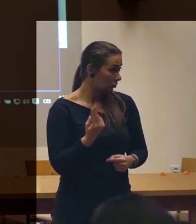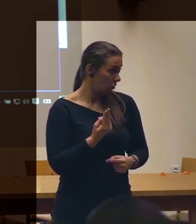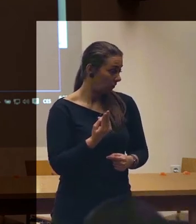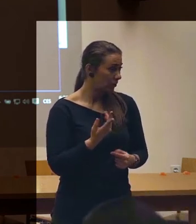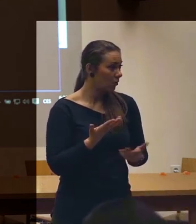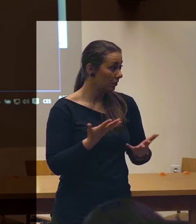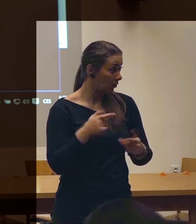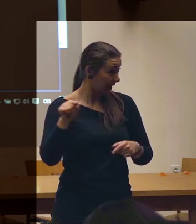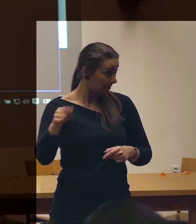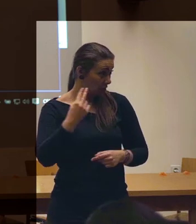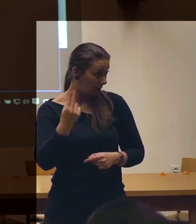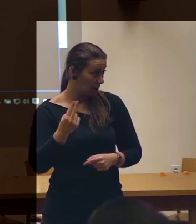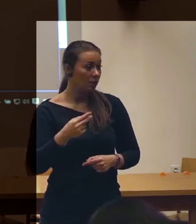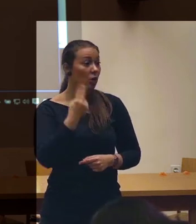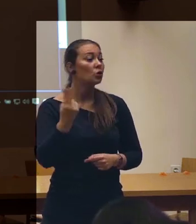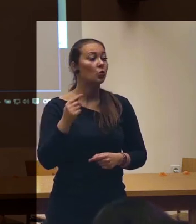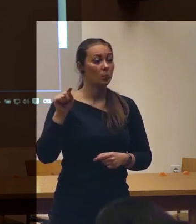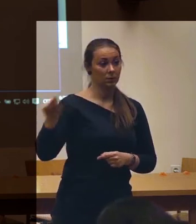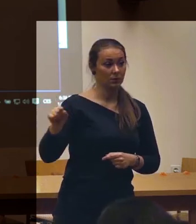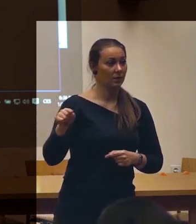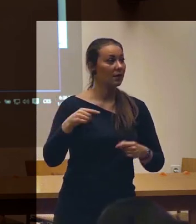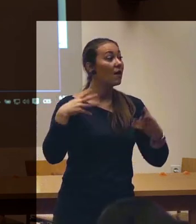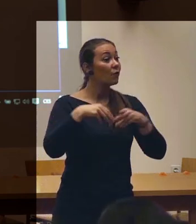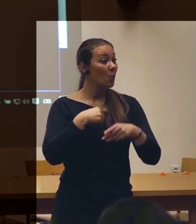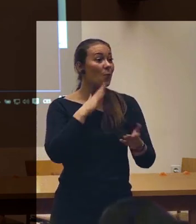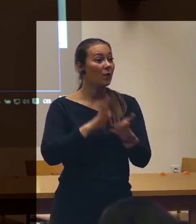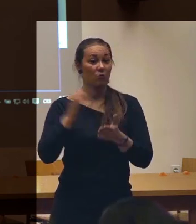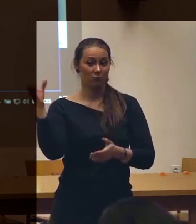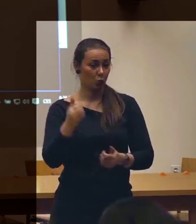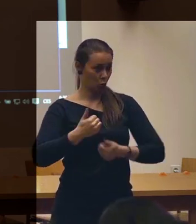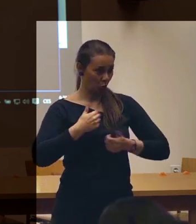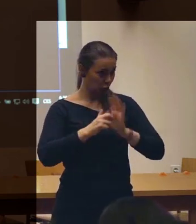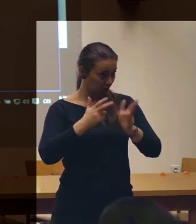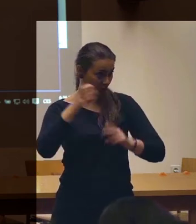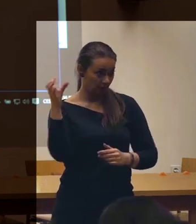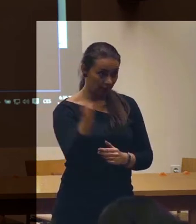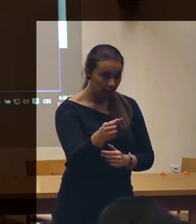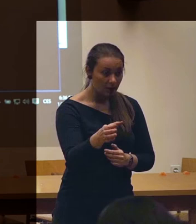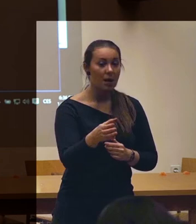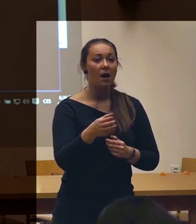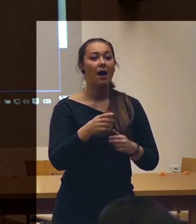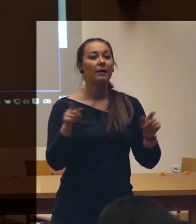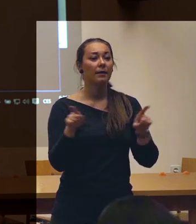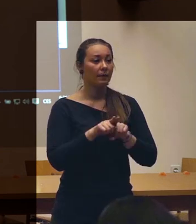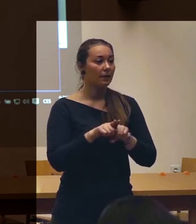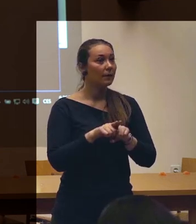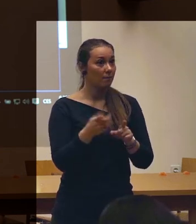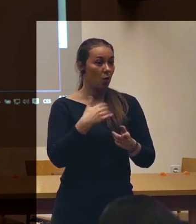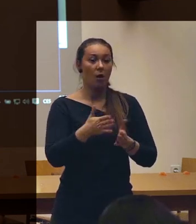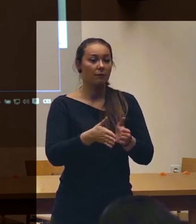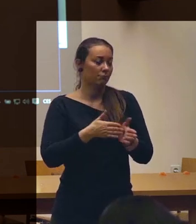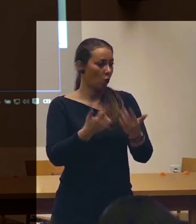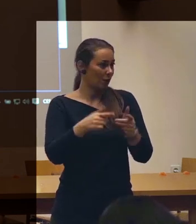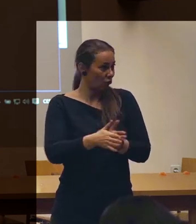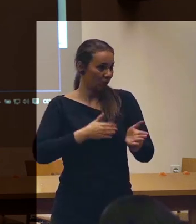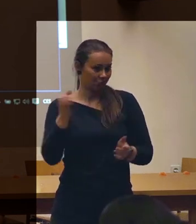with a sign language interpreter. And we met interpreter in the beginning,